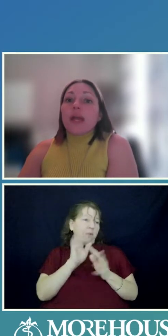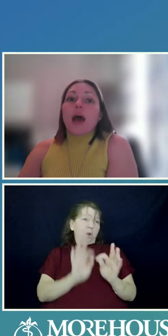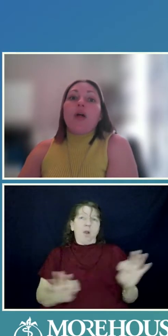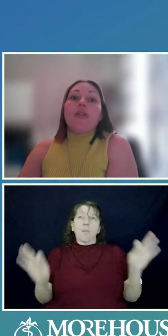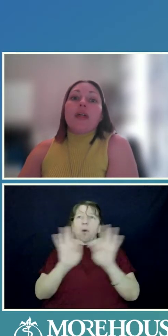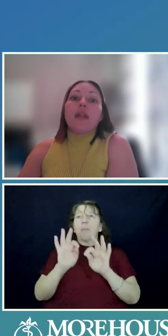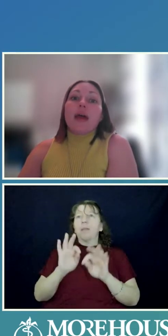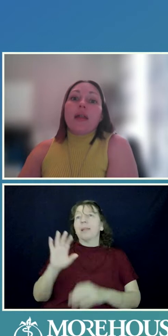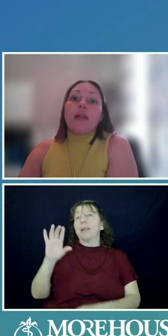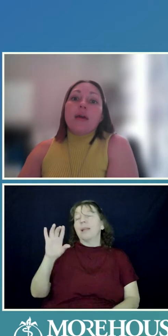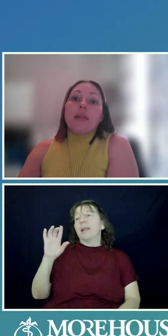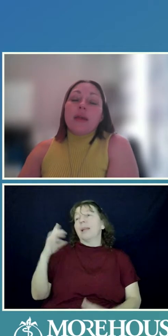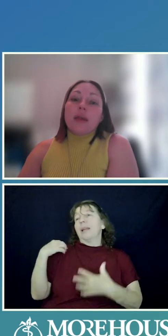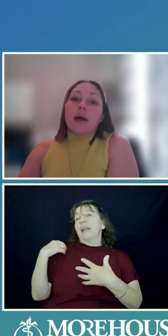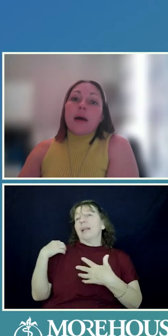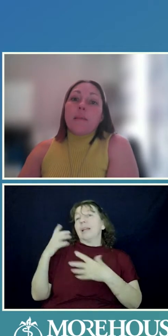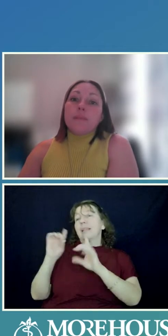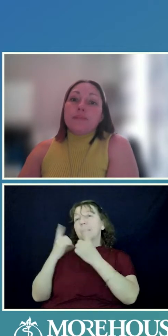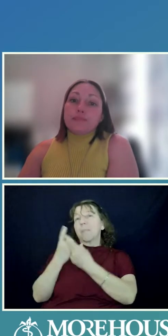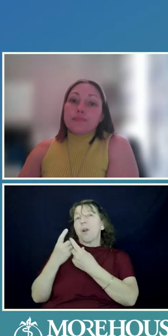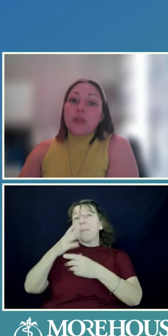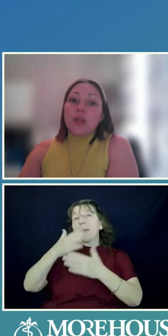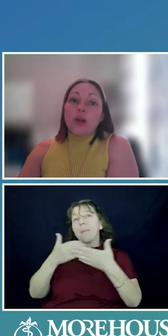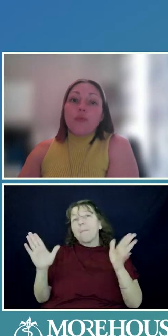of Public Health and the